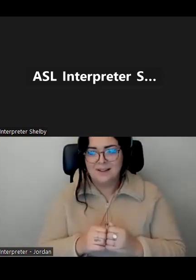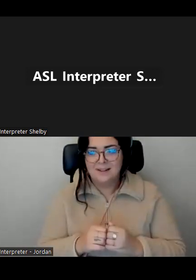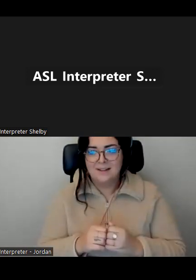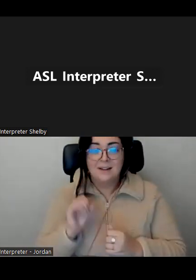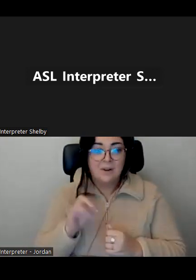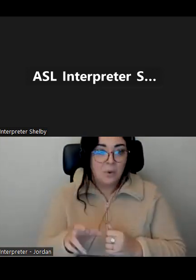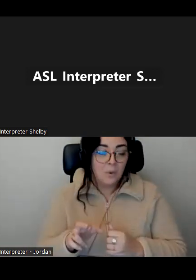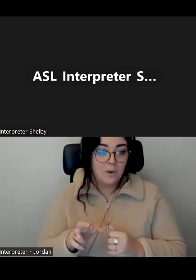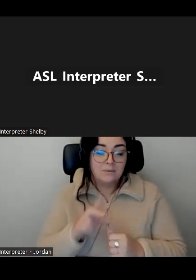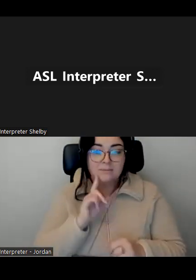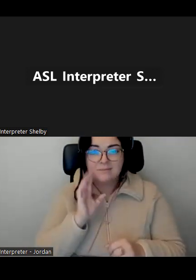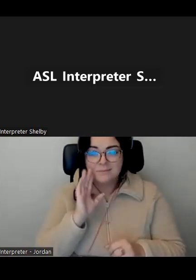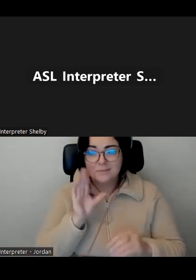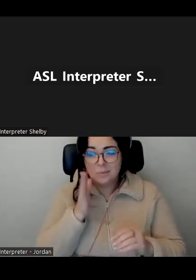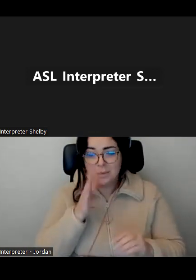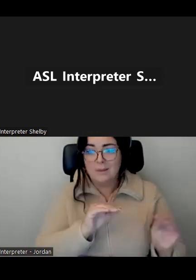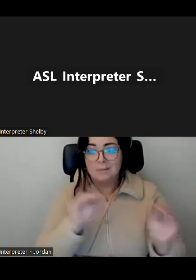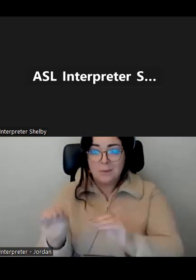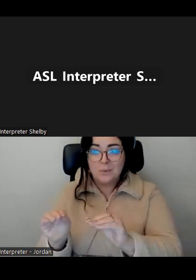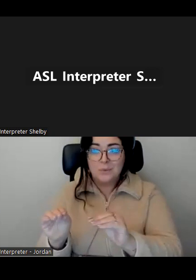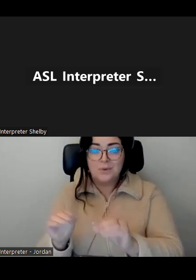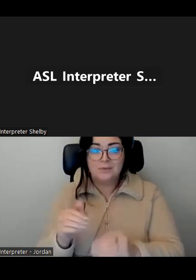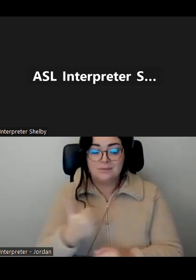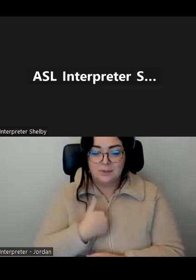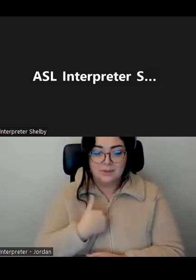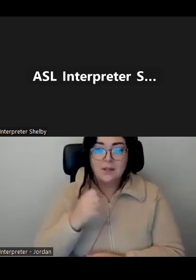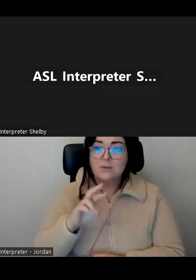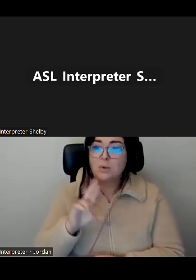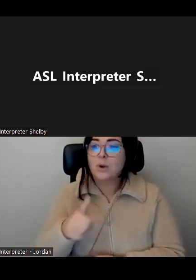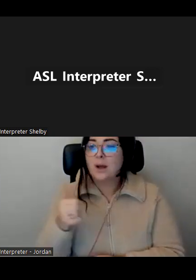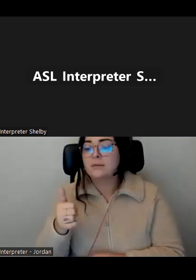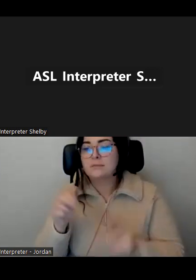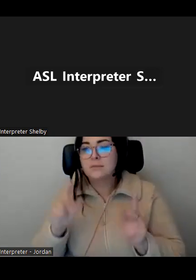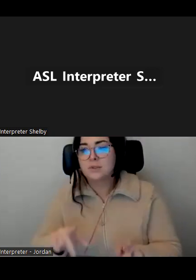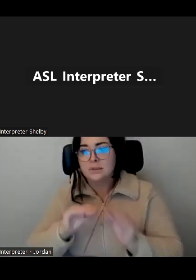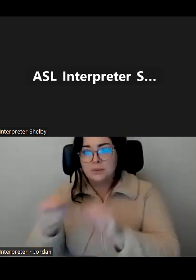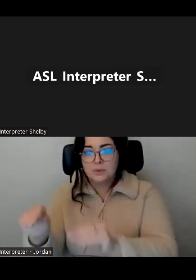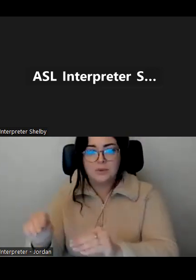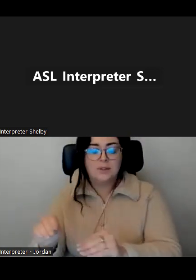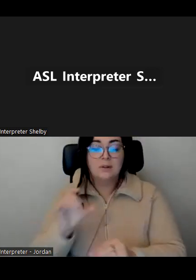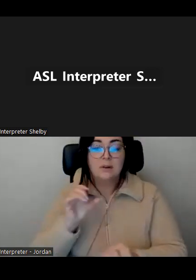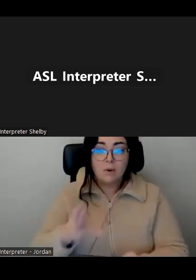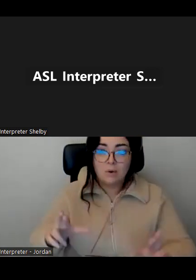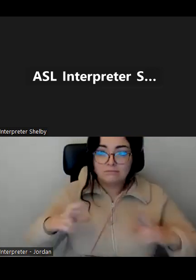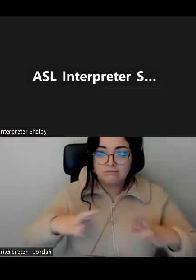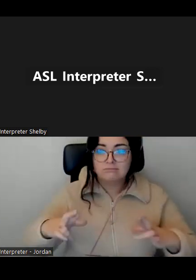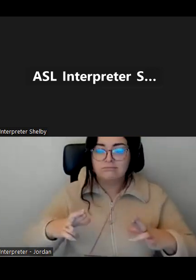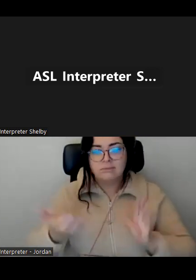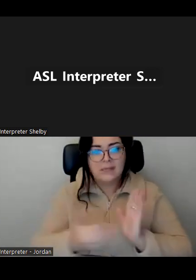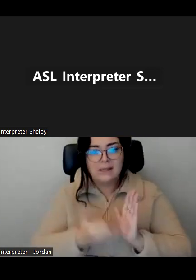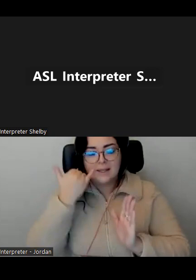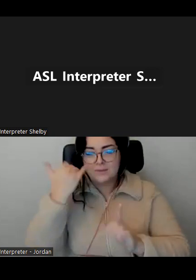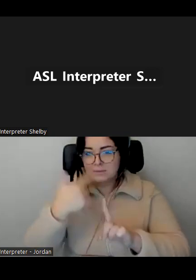or a move coming up, whether it's ourselves or someone else, or retirement coming up, even if it's a positive